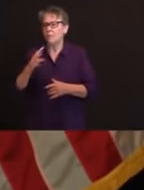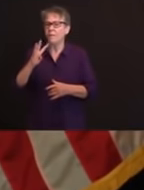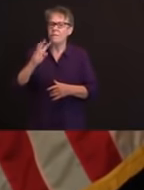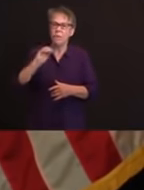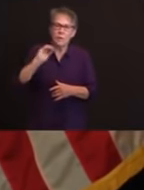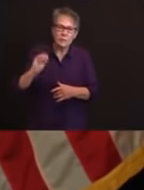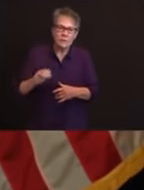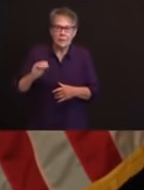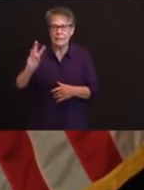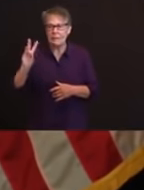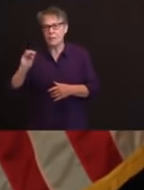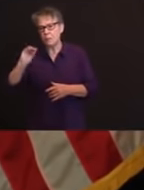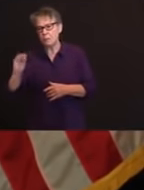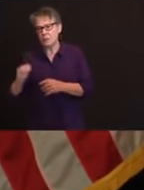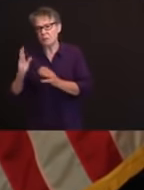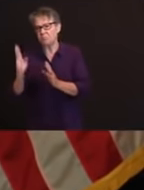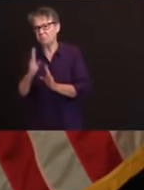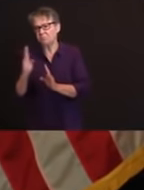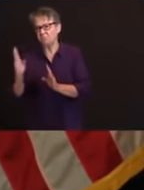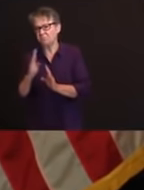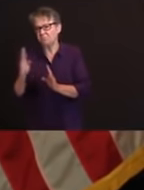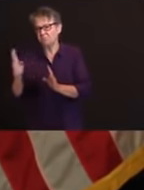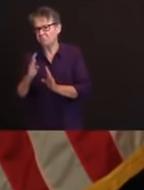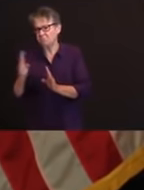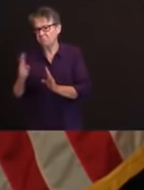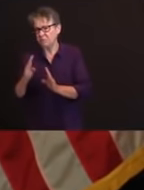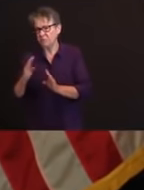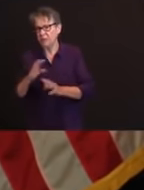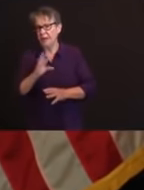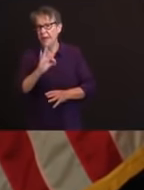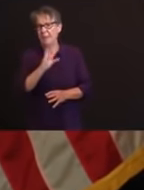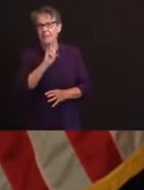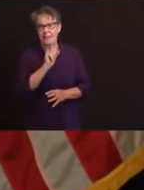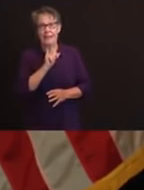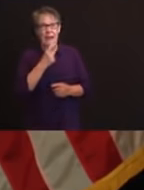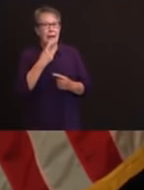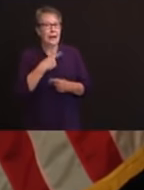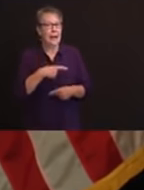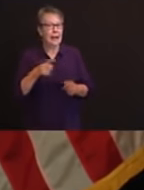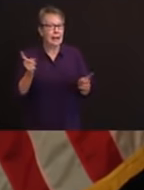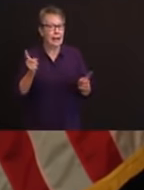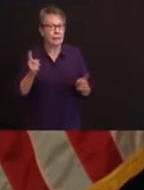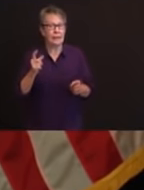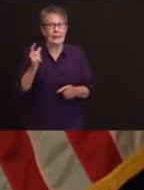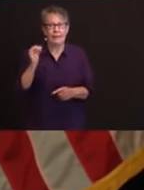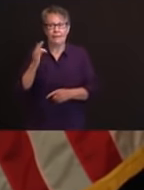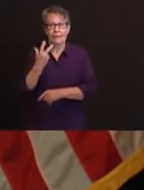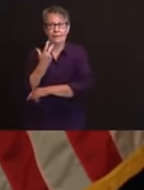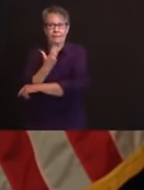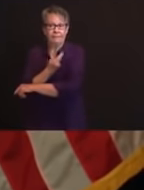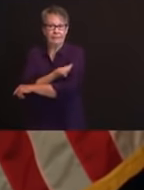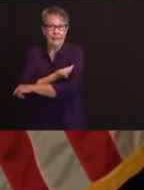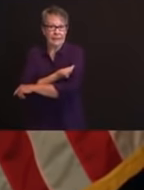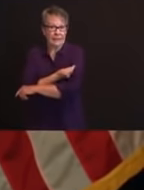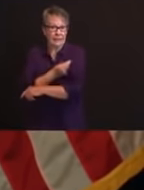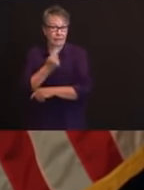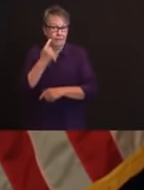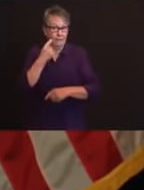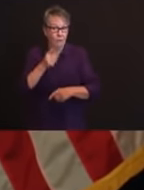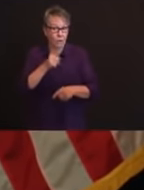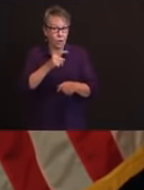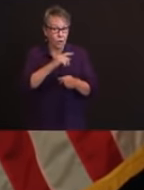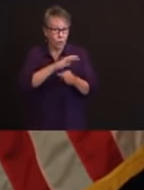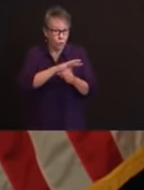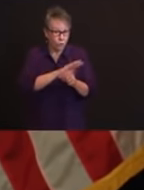FDA has said that they would approve any COVID vaccine that was above 50% effectiveness. So 90% would exceed expectations.